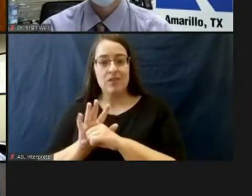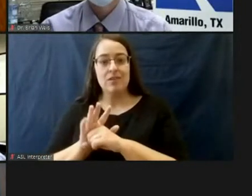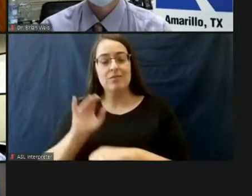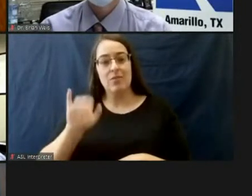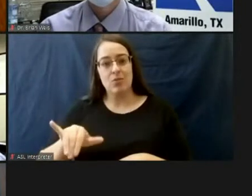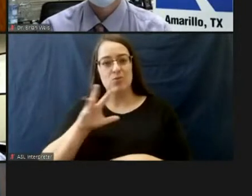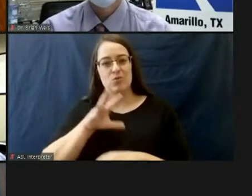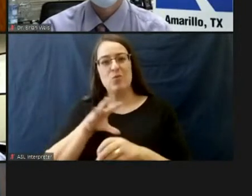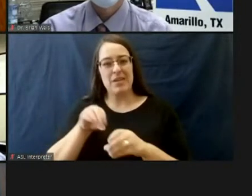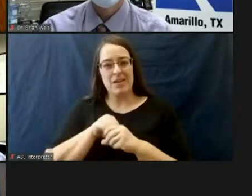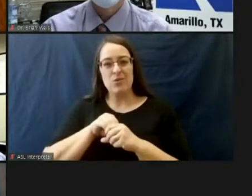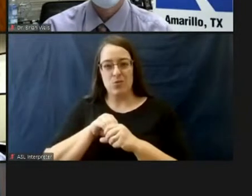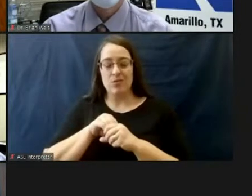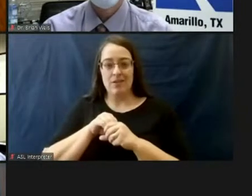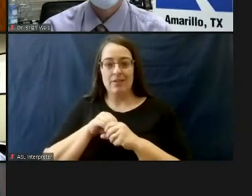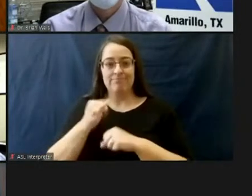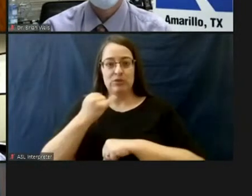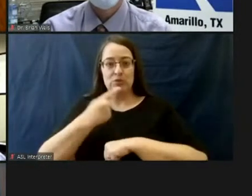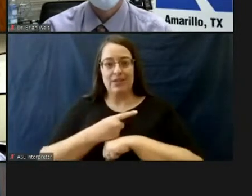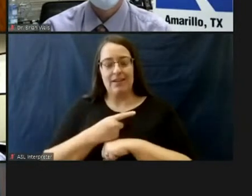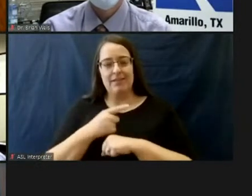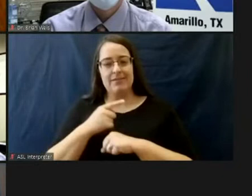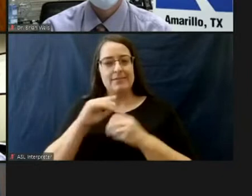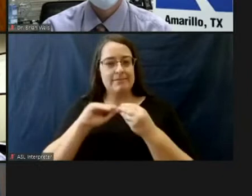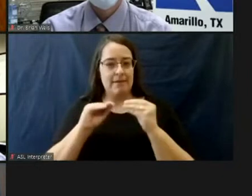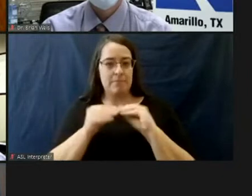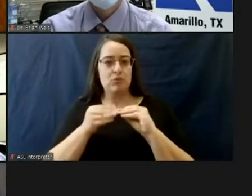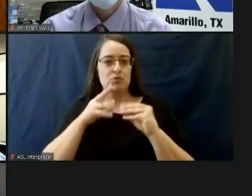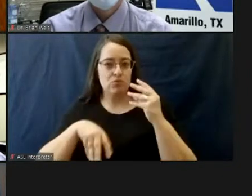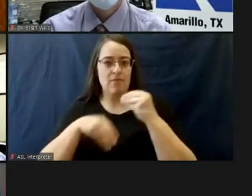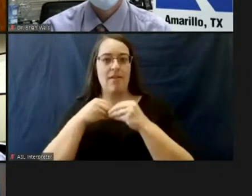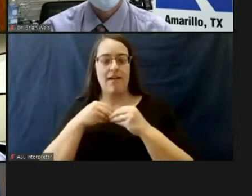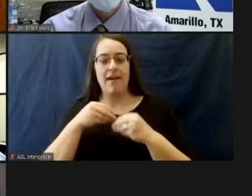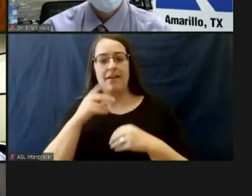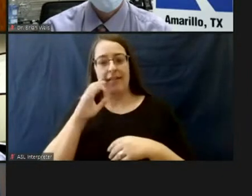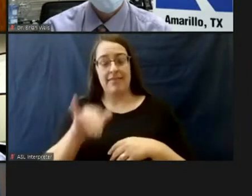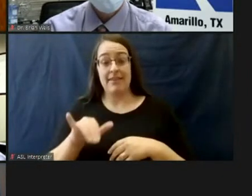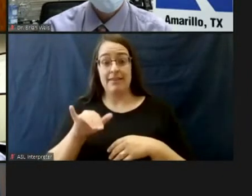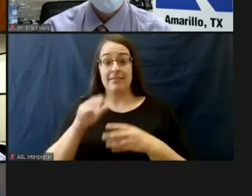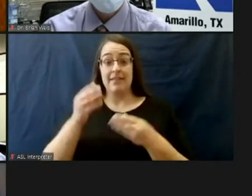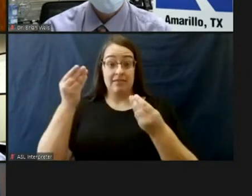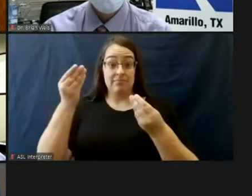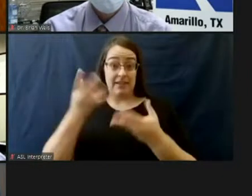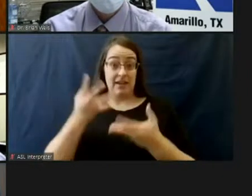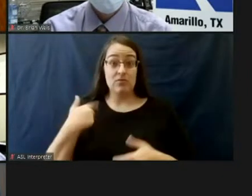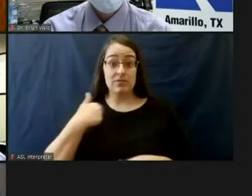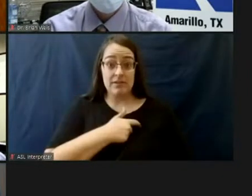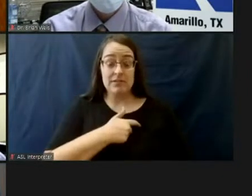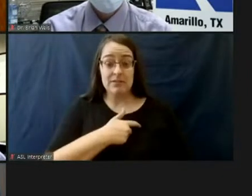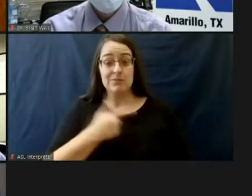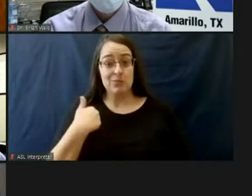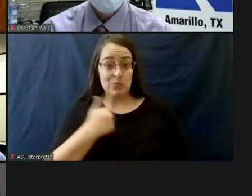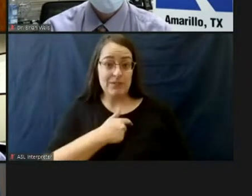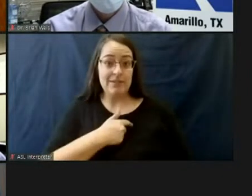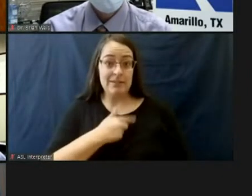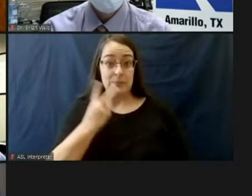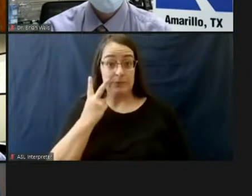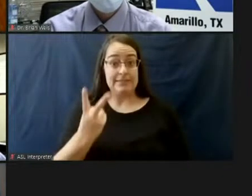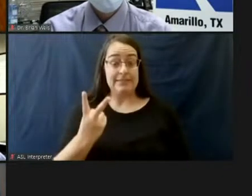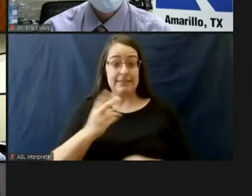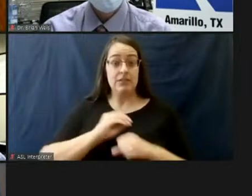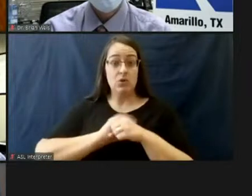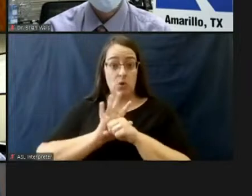in today's dashboard. I think that bespeaks the fact that we are in an acceleration phase still of